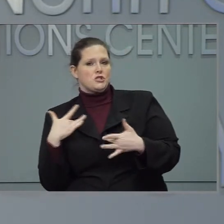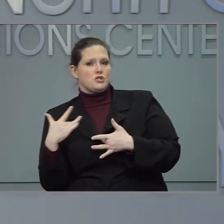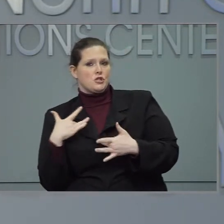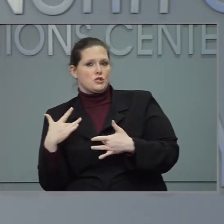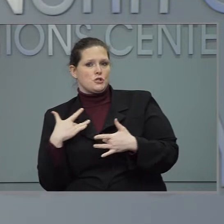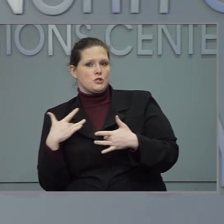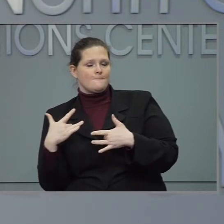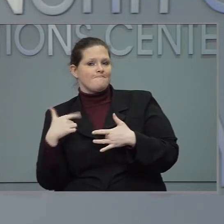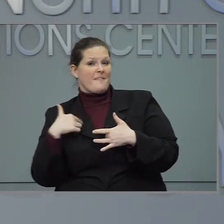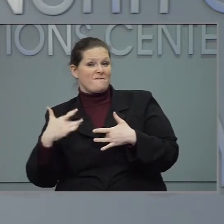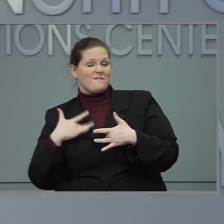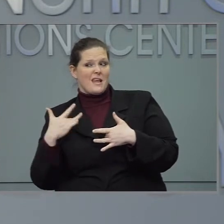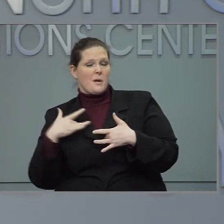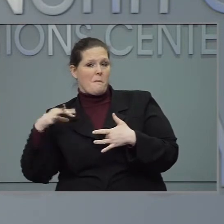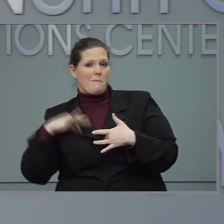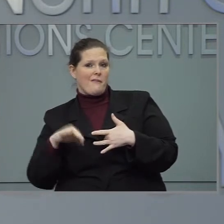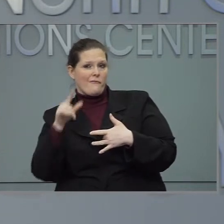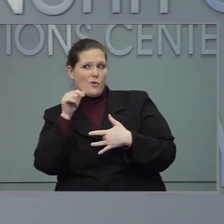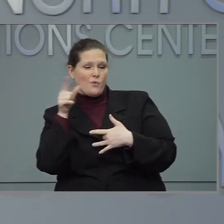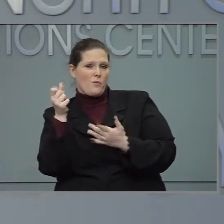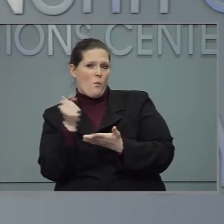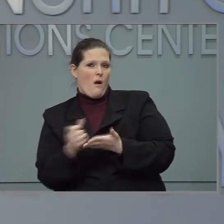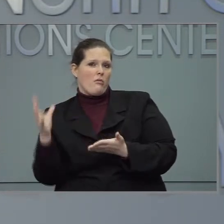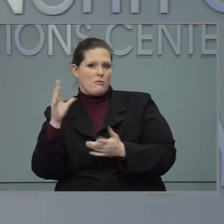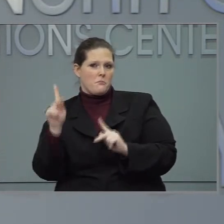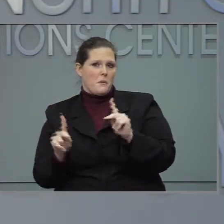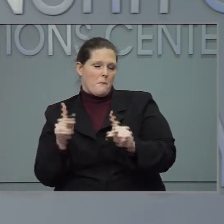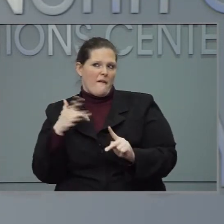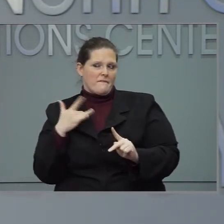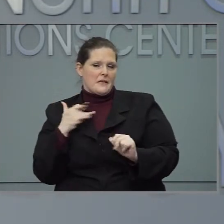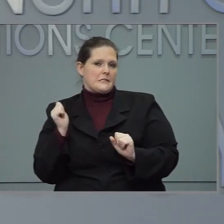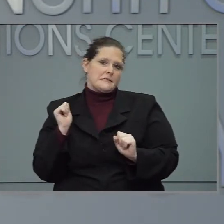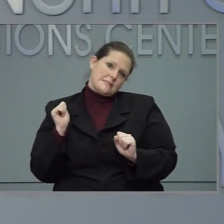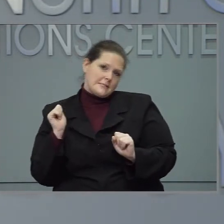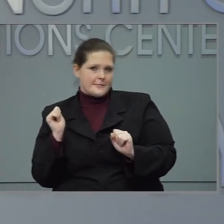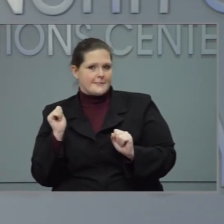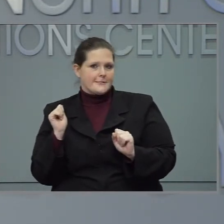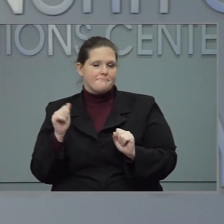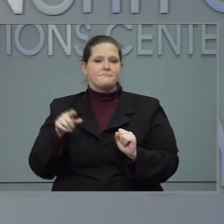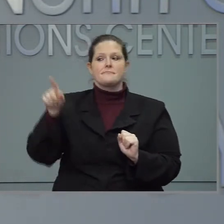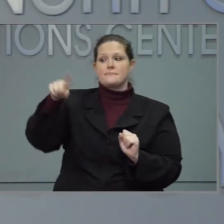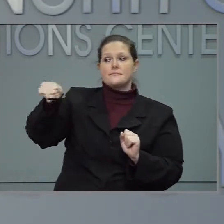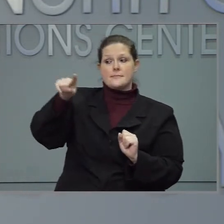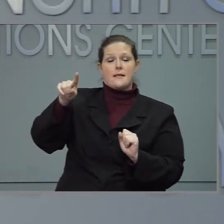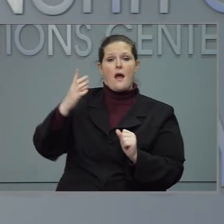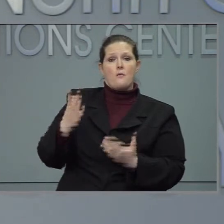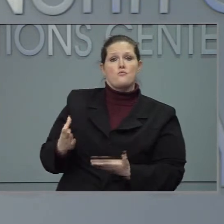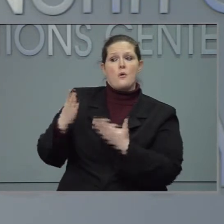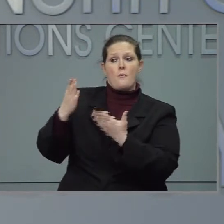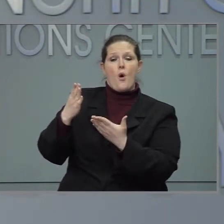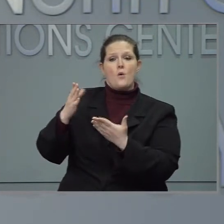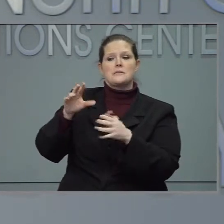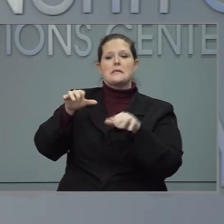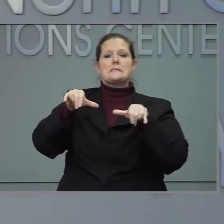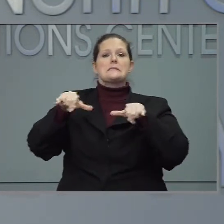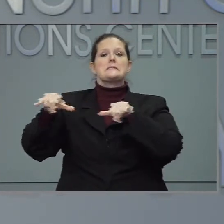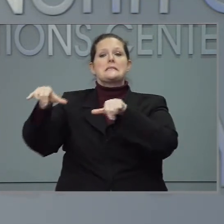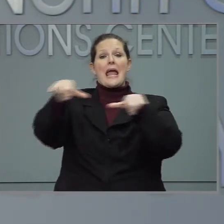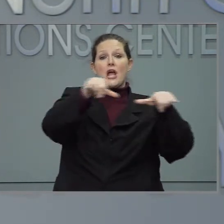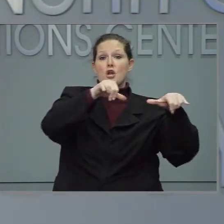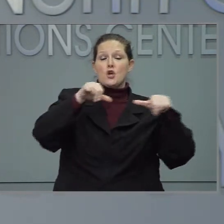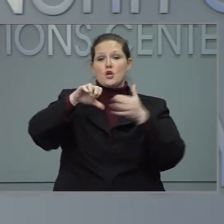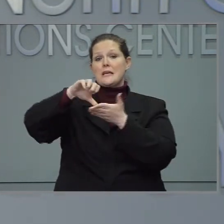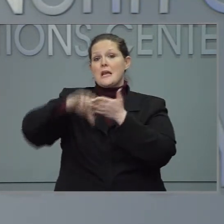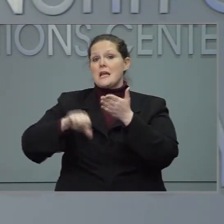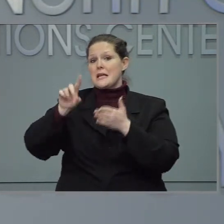mostly benefits the wealthy. They've proposed an increase in the standard deduction, which I like better because that helps